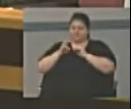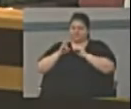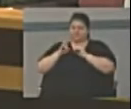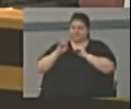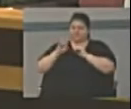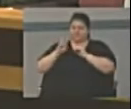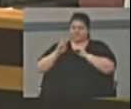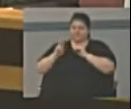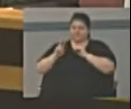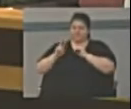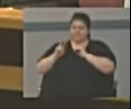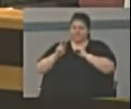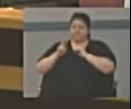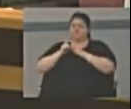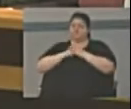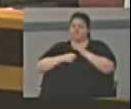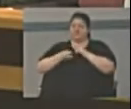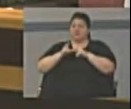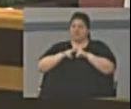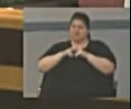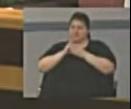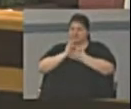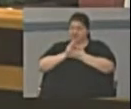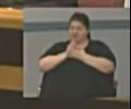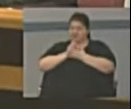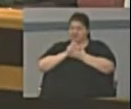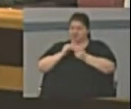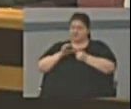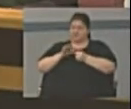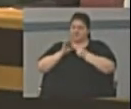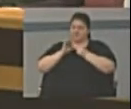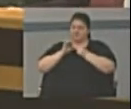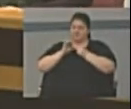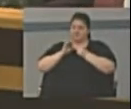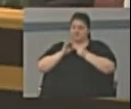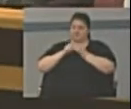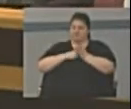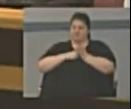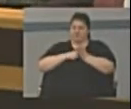Laurel, tax increment financing special obligation bonds.